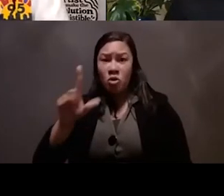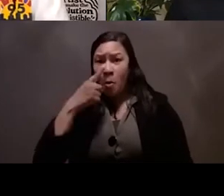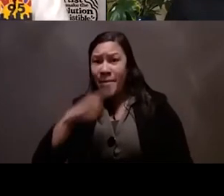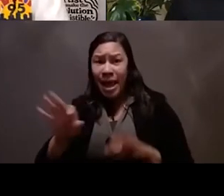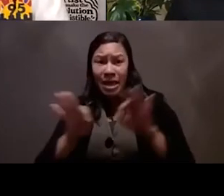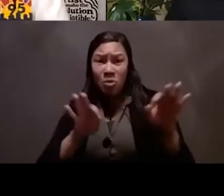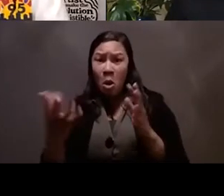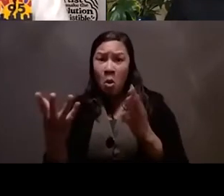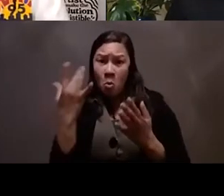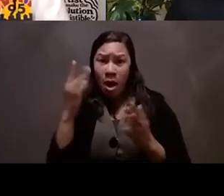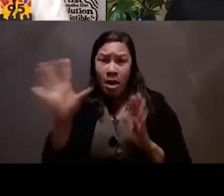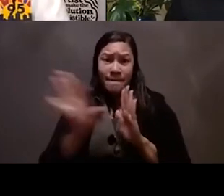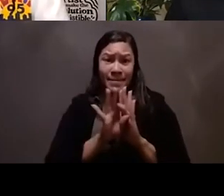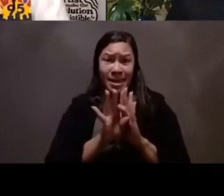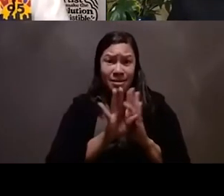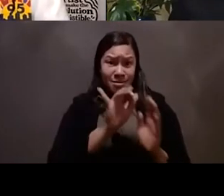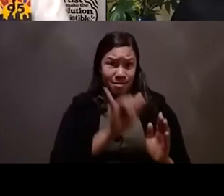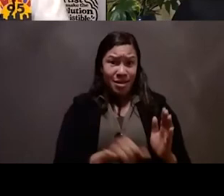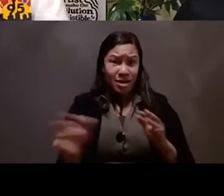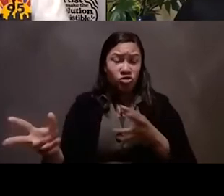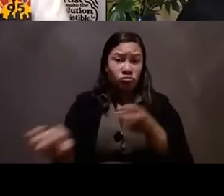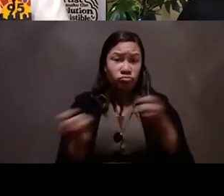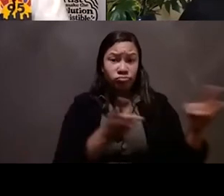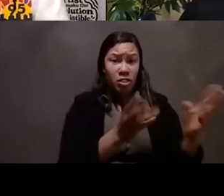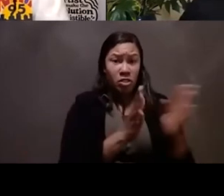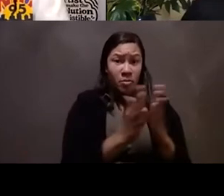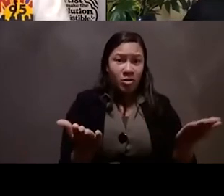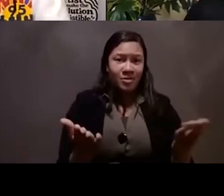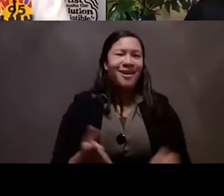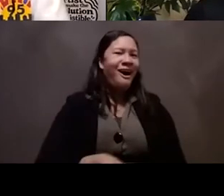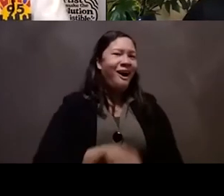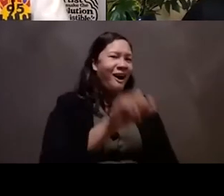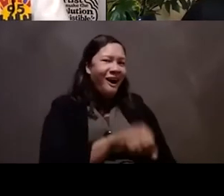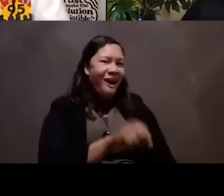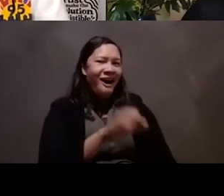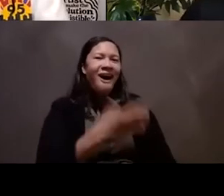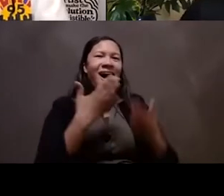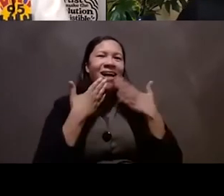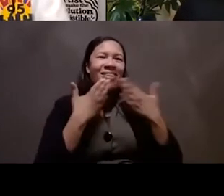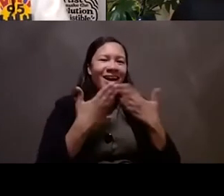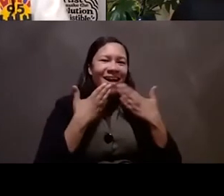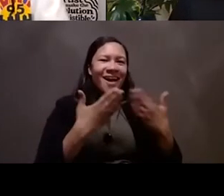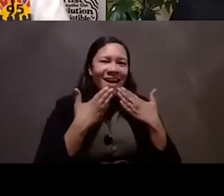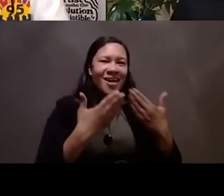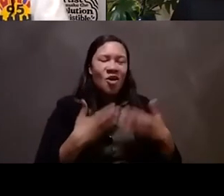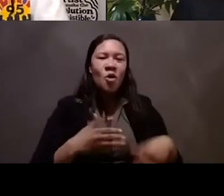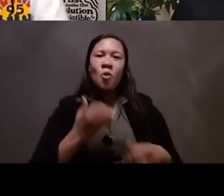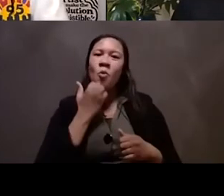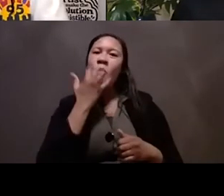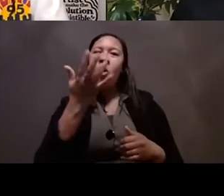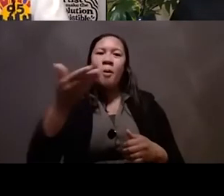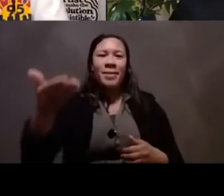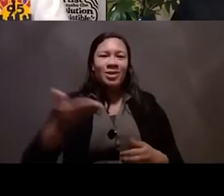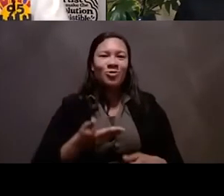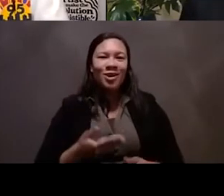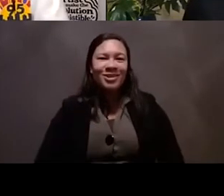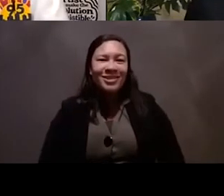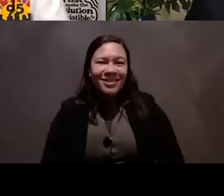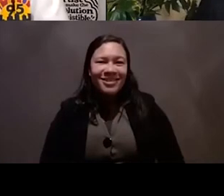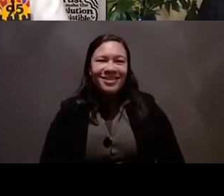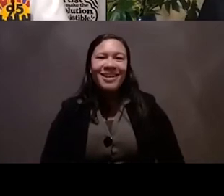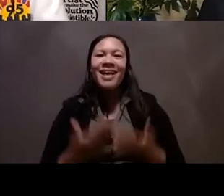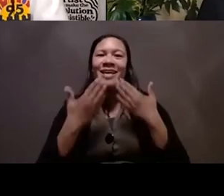chose and why. Yeah, thank you so much for that warm introduction. And of course, thank you, Naima,